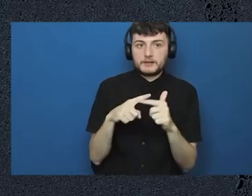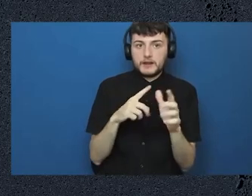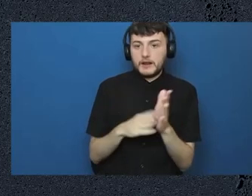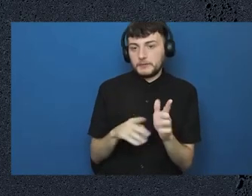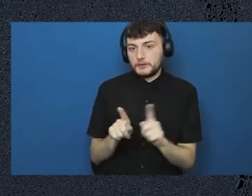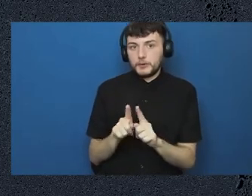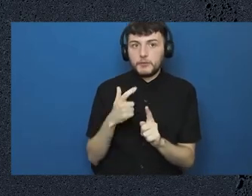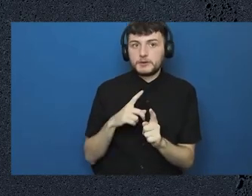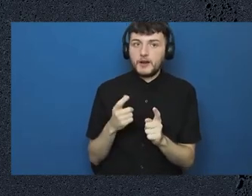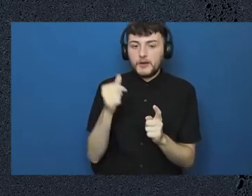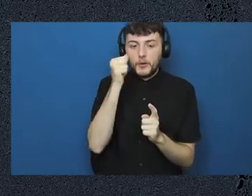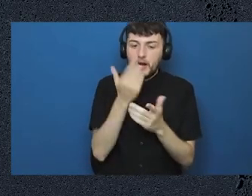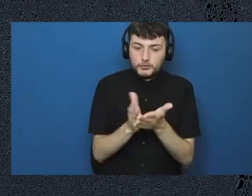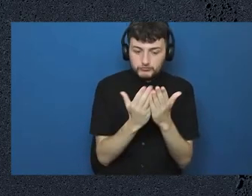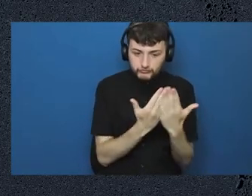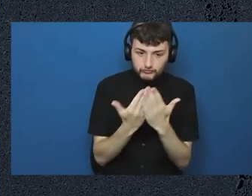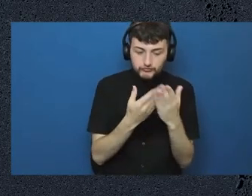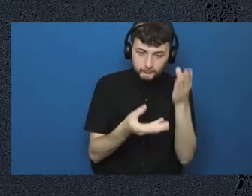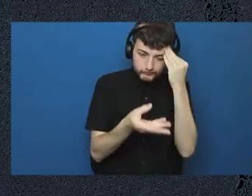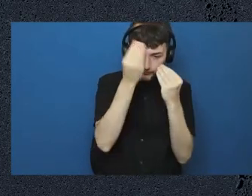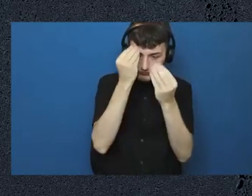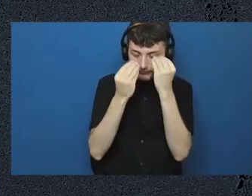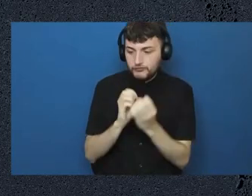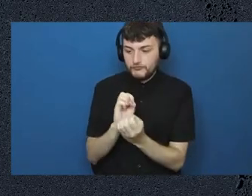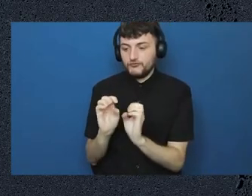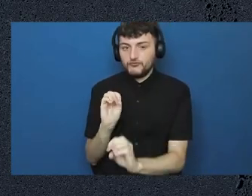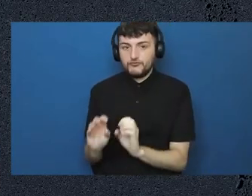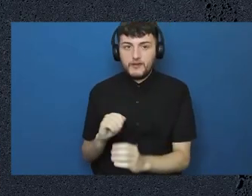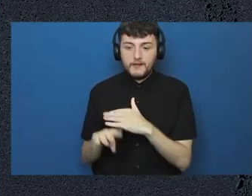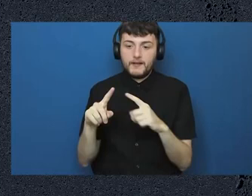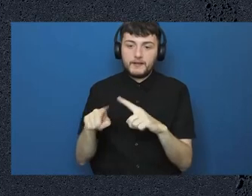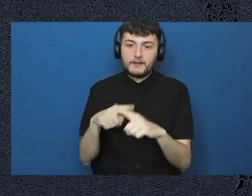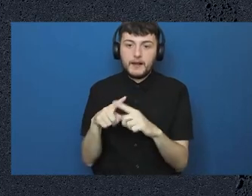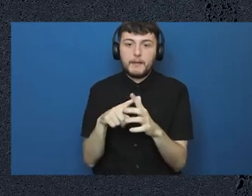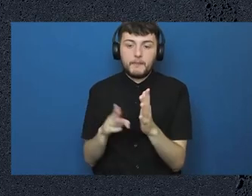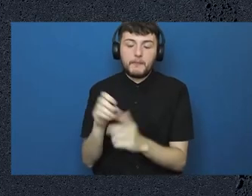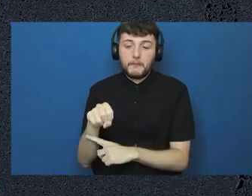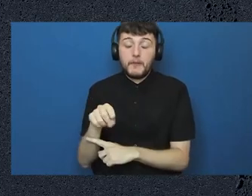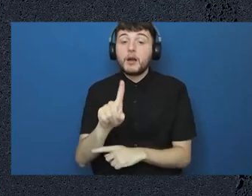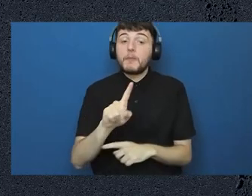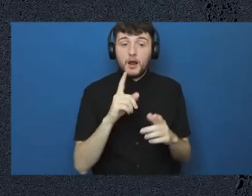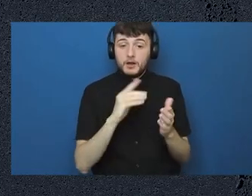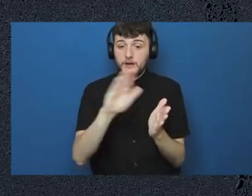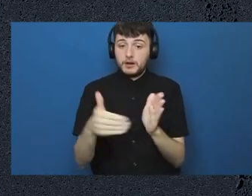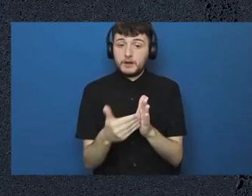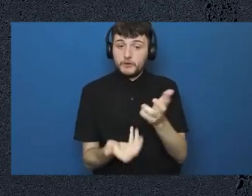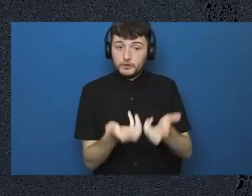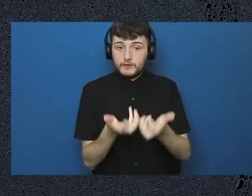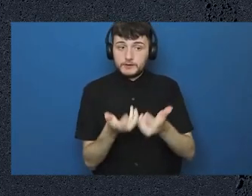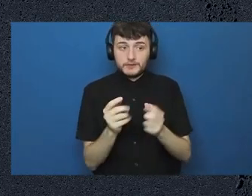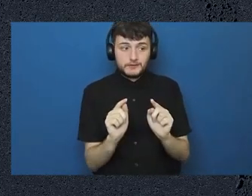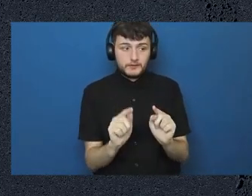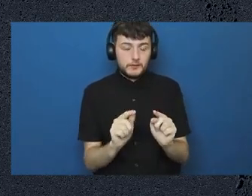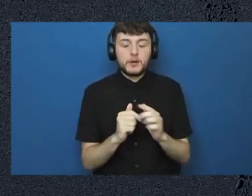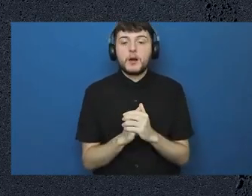facts. But it's right about there at, you know, the end of university when you go into